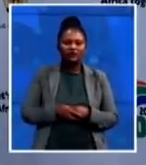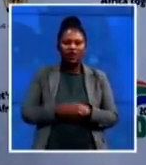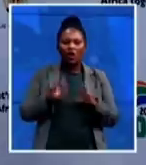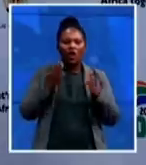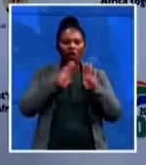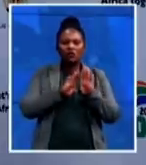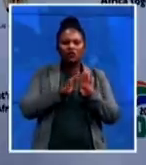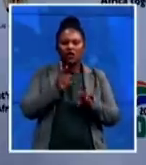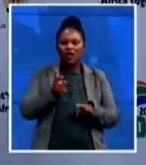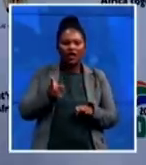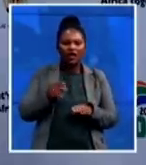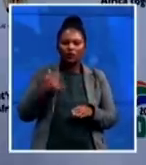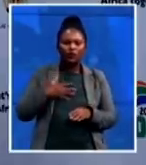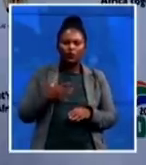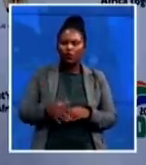never come.